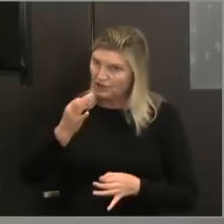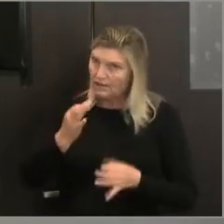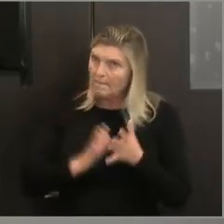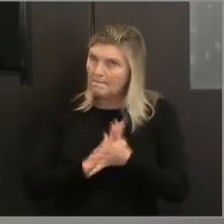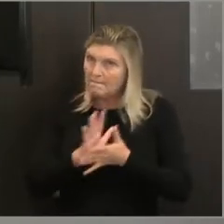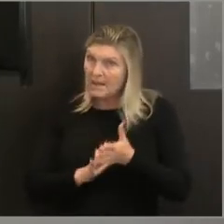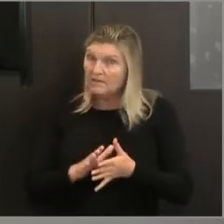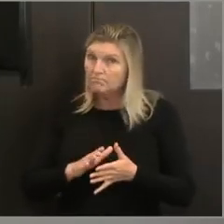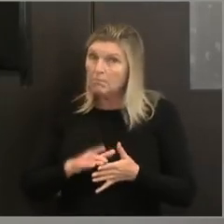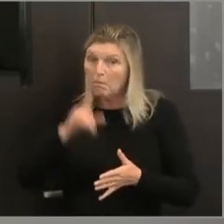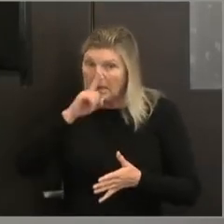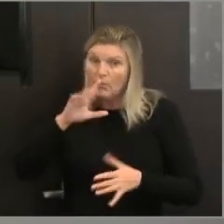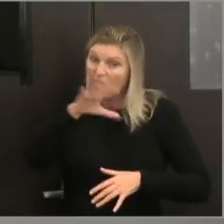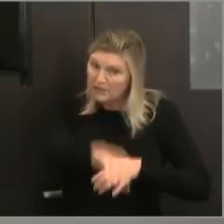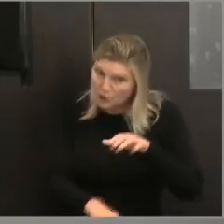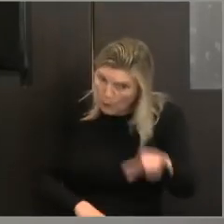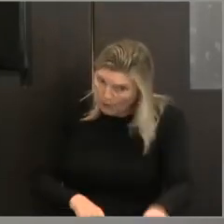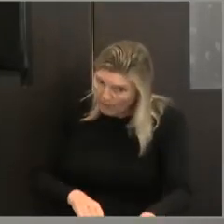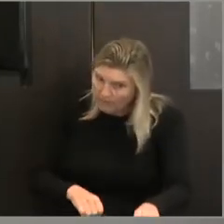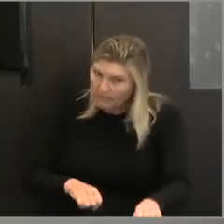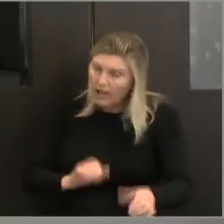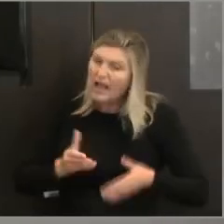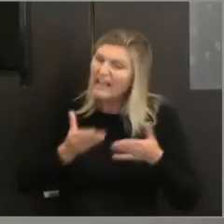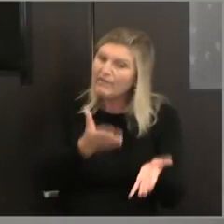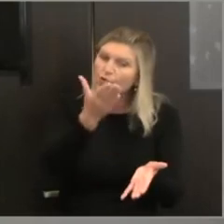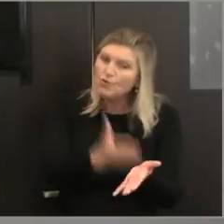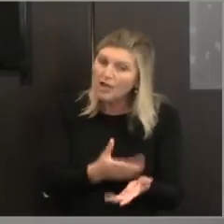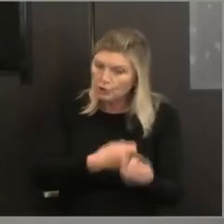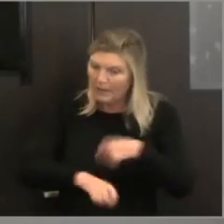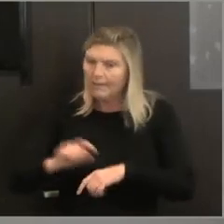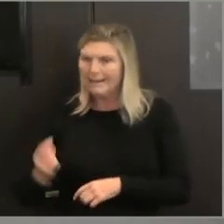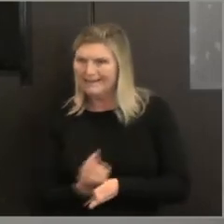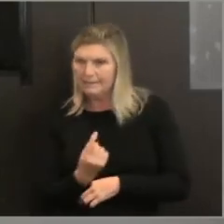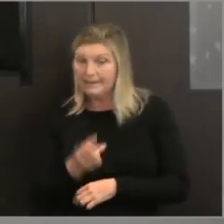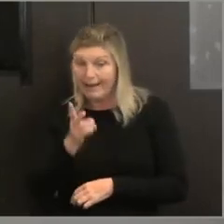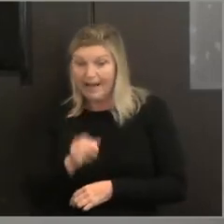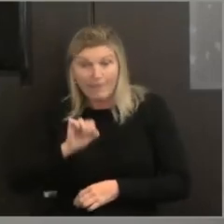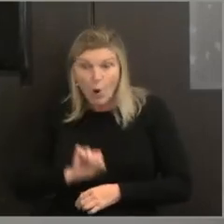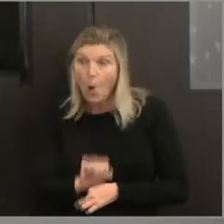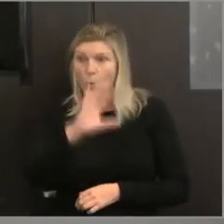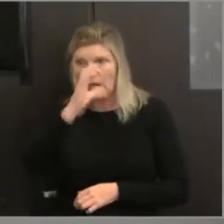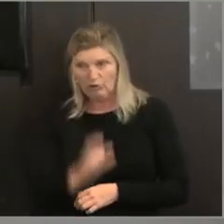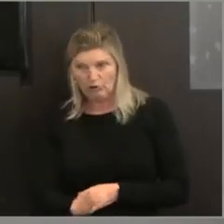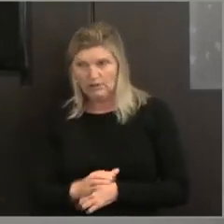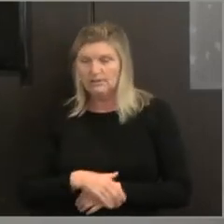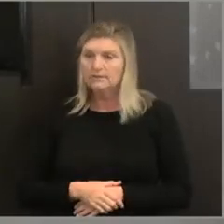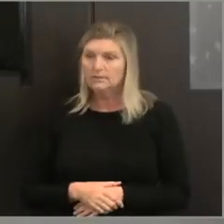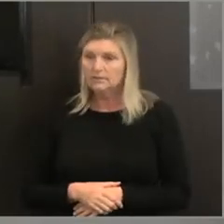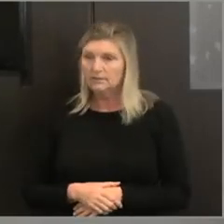been colonised to be independent again in their own countries. So the